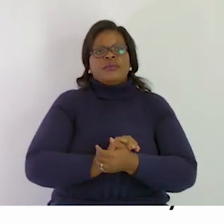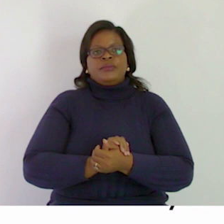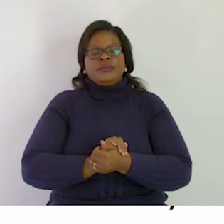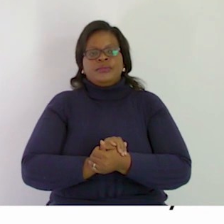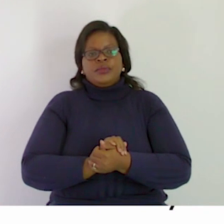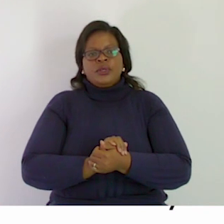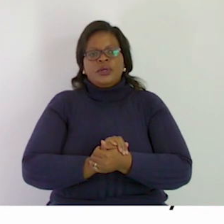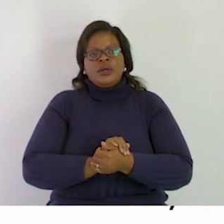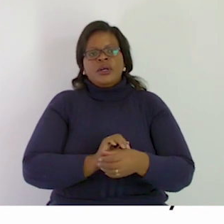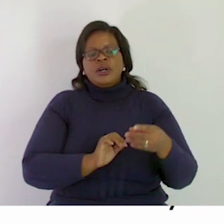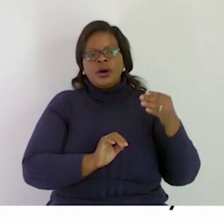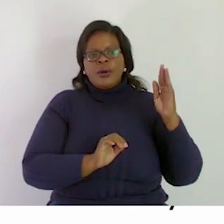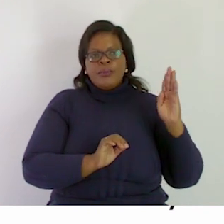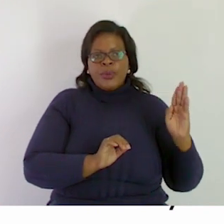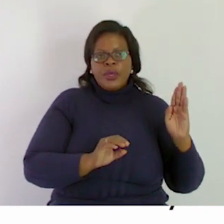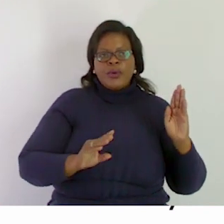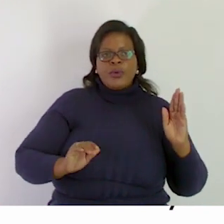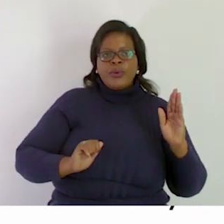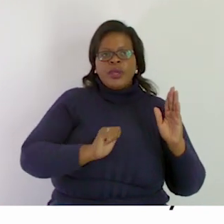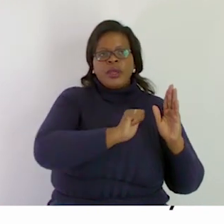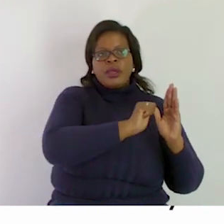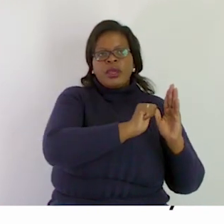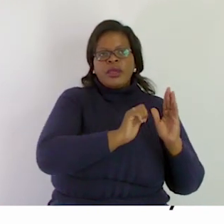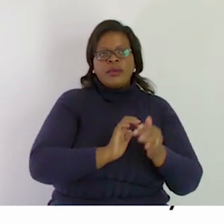B will be A.